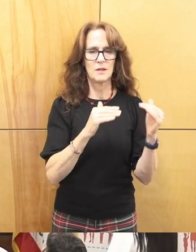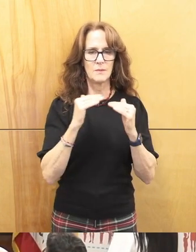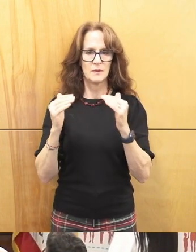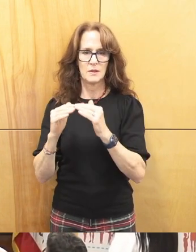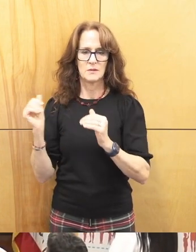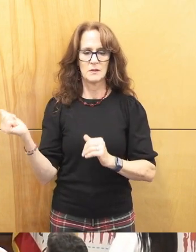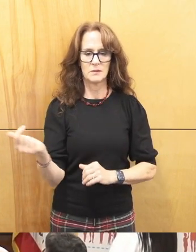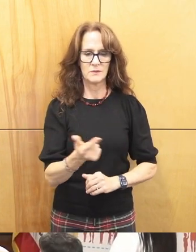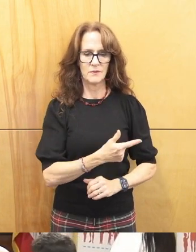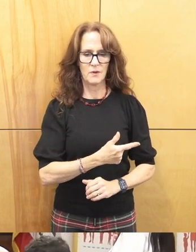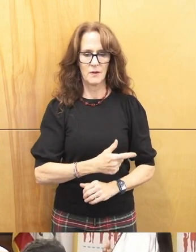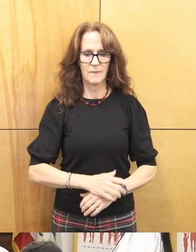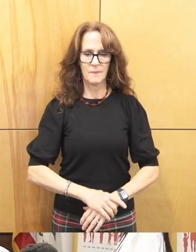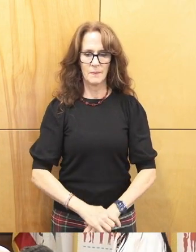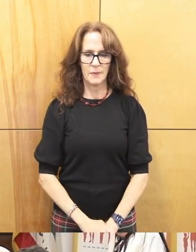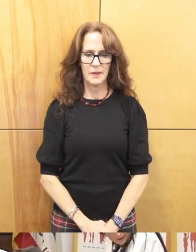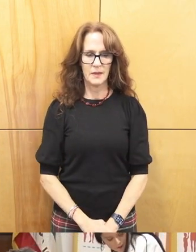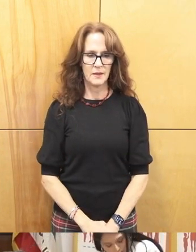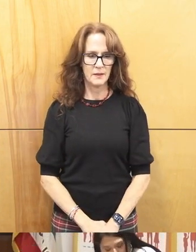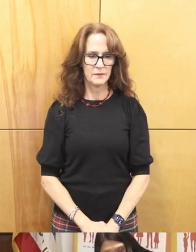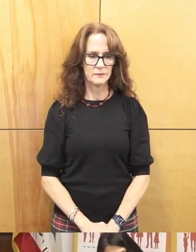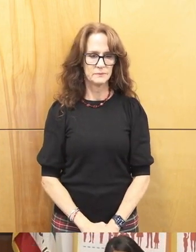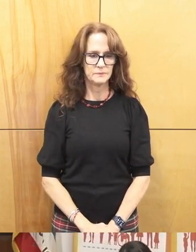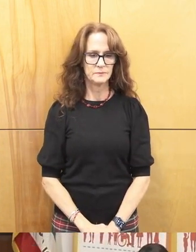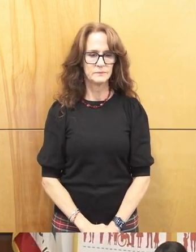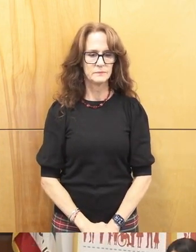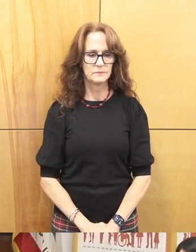with liberty and justice for all.